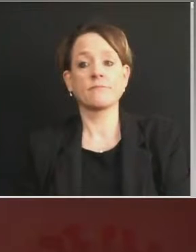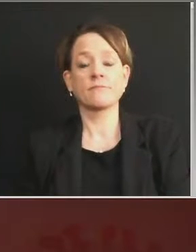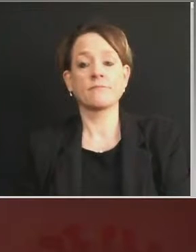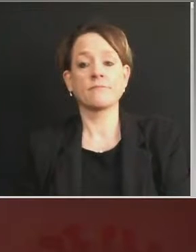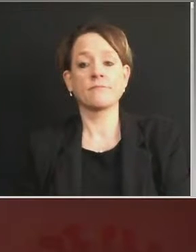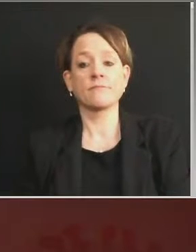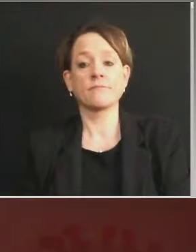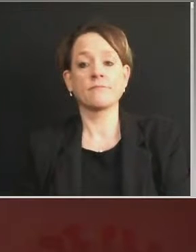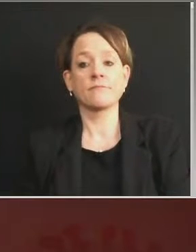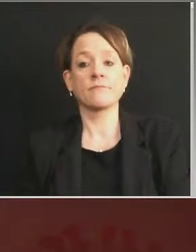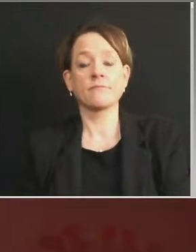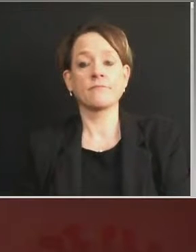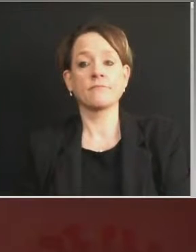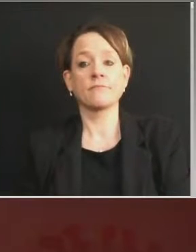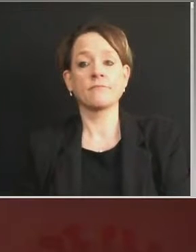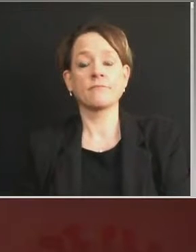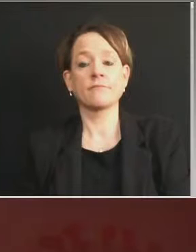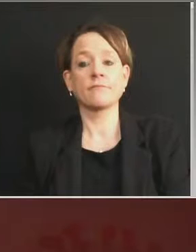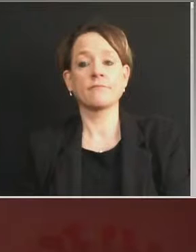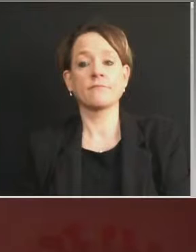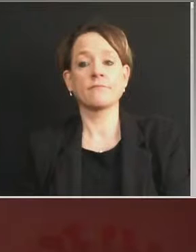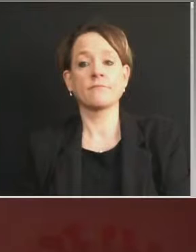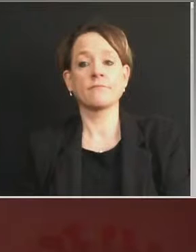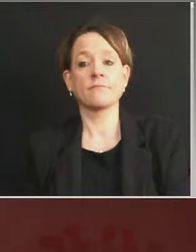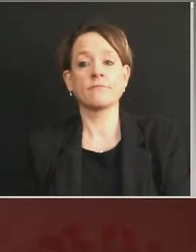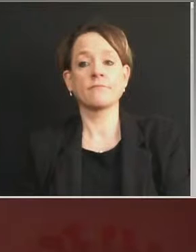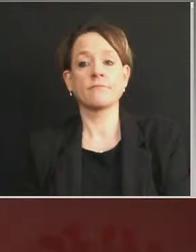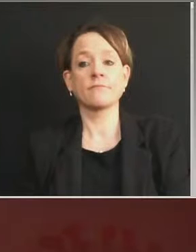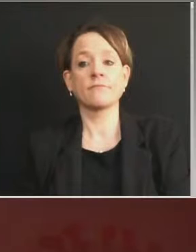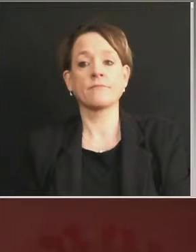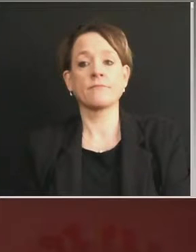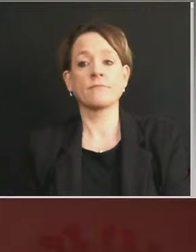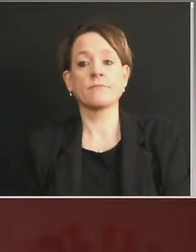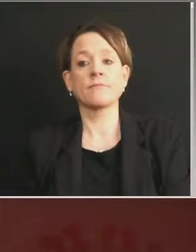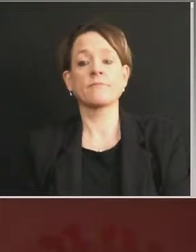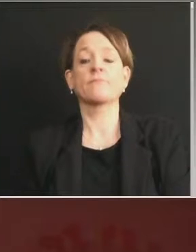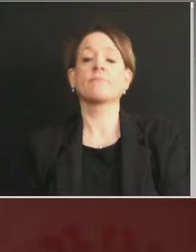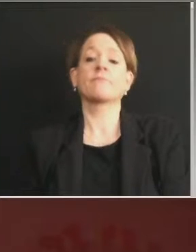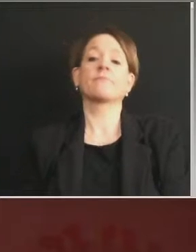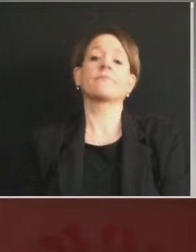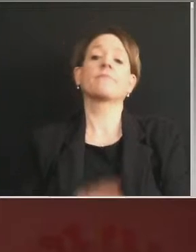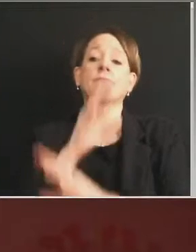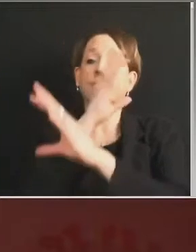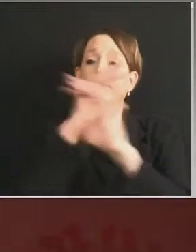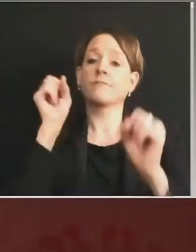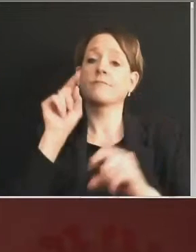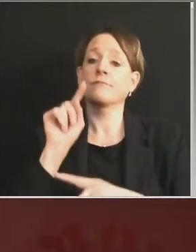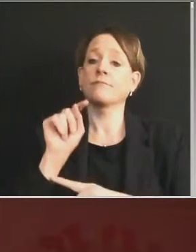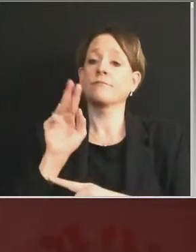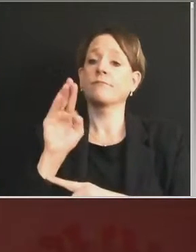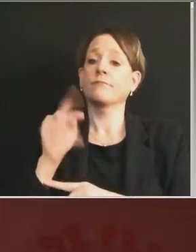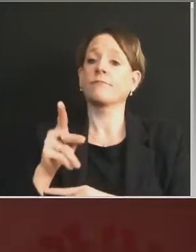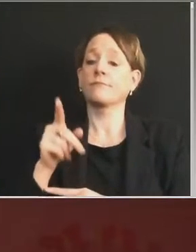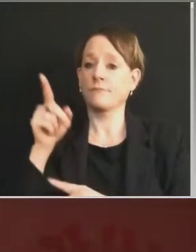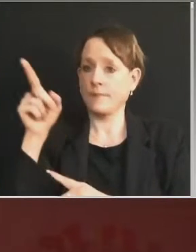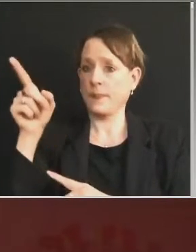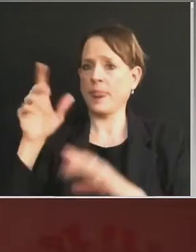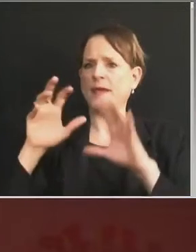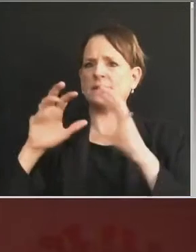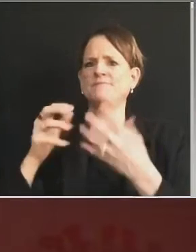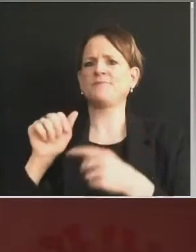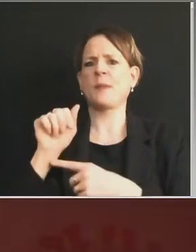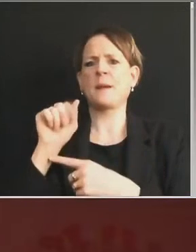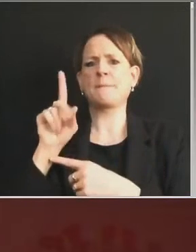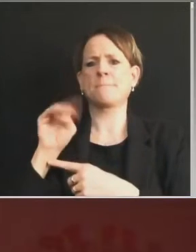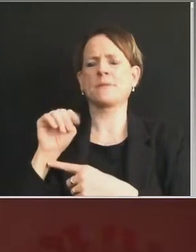a mindset around like what you'd like to see different? And if Biden gets, what would you like to see happen